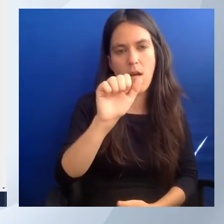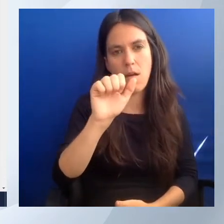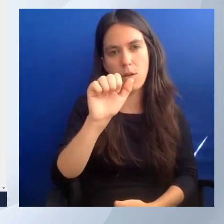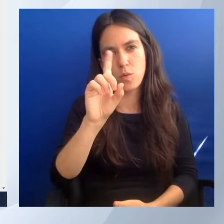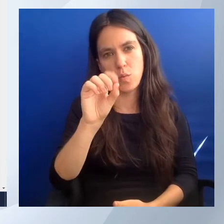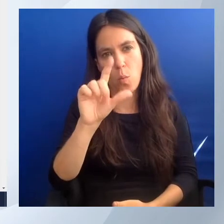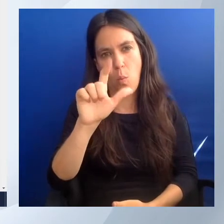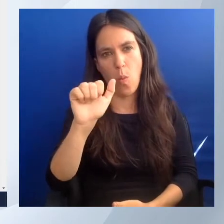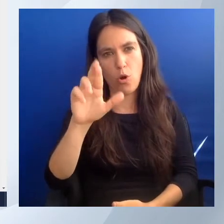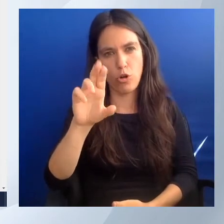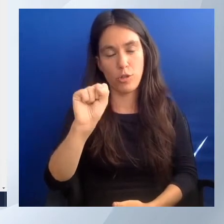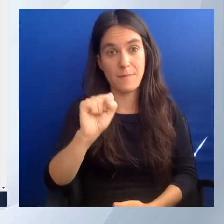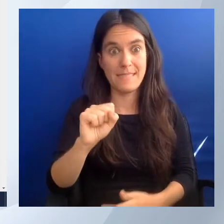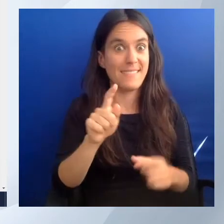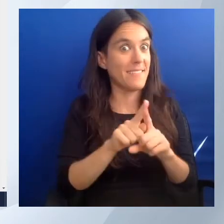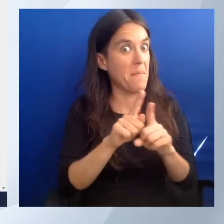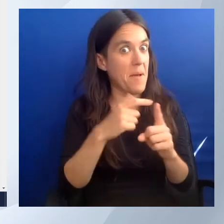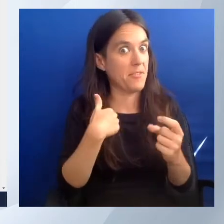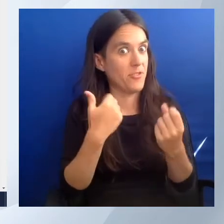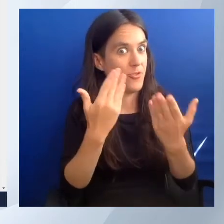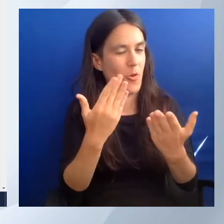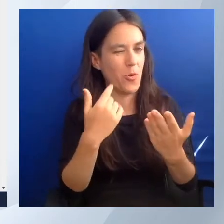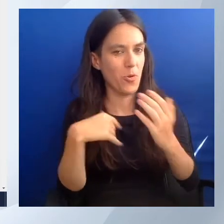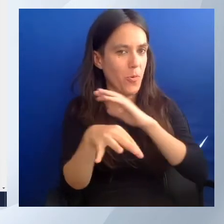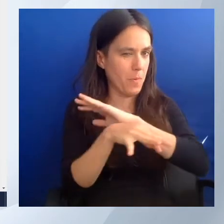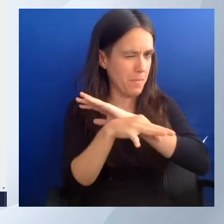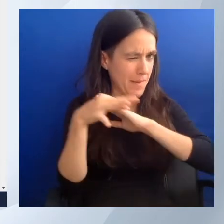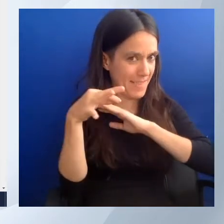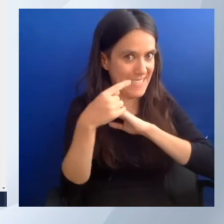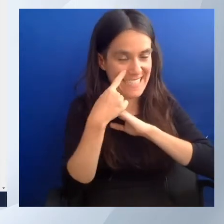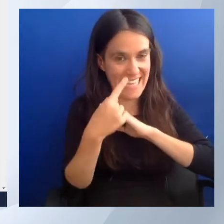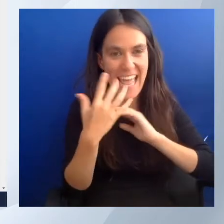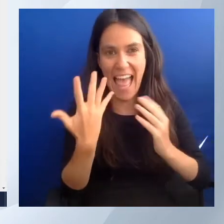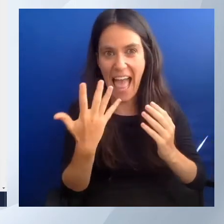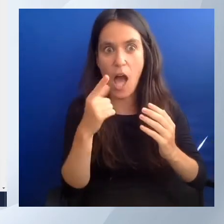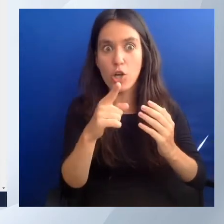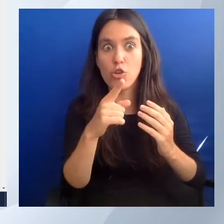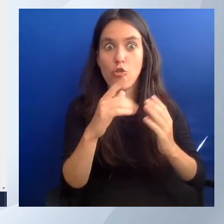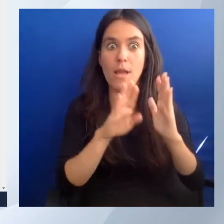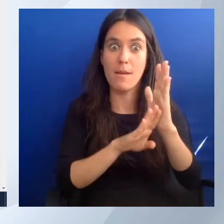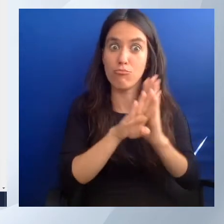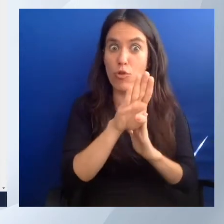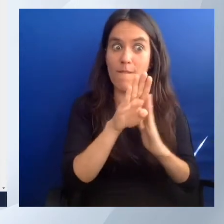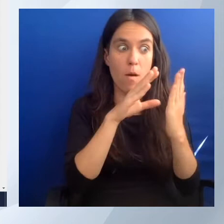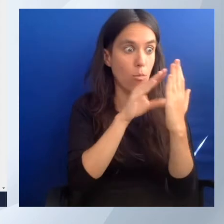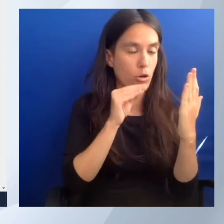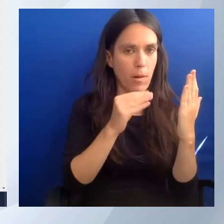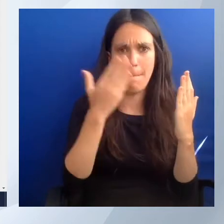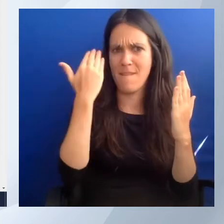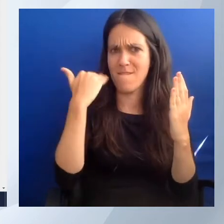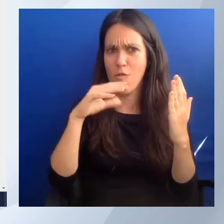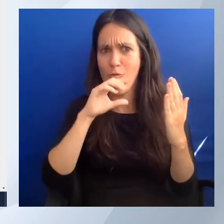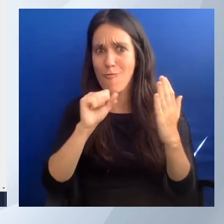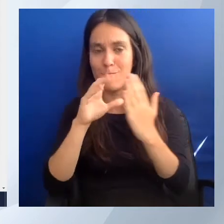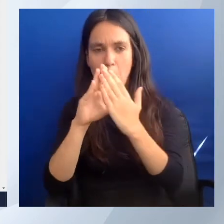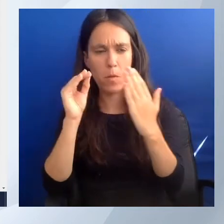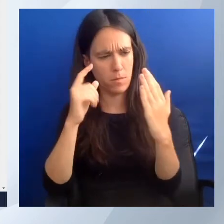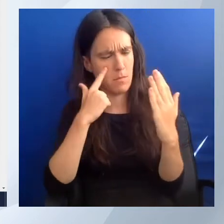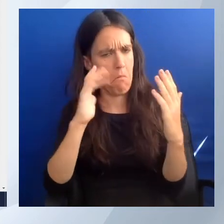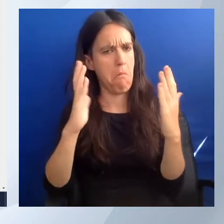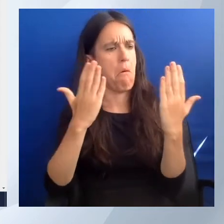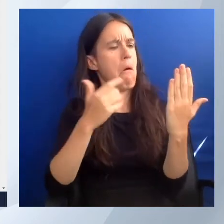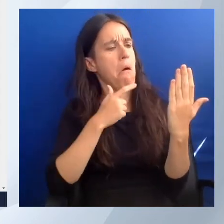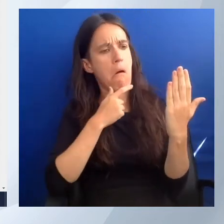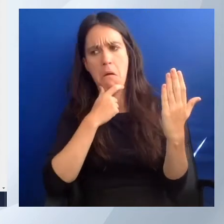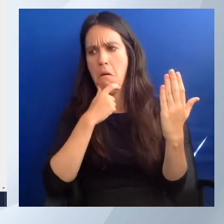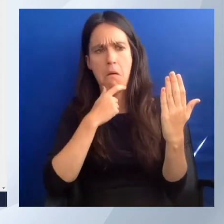compare actually your original model with the improved one. So you can judge for yourself, is the model actually getting better because